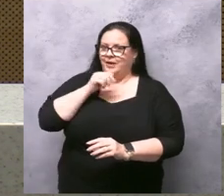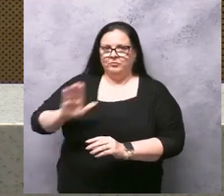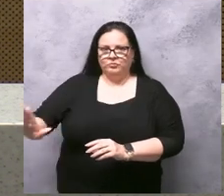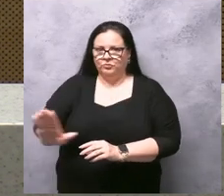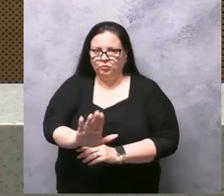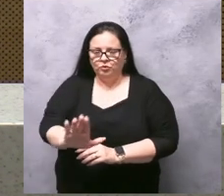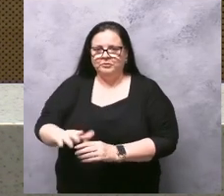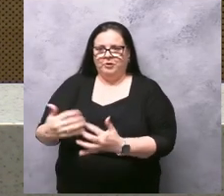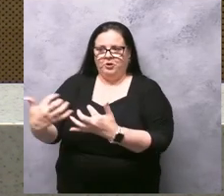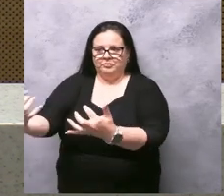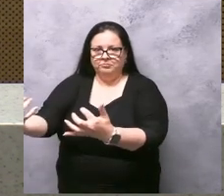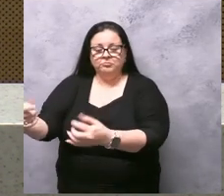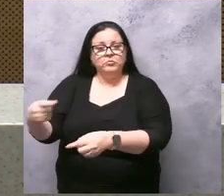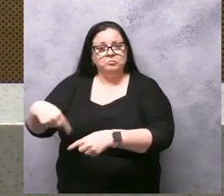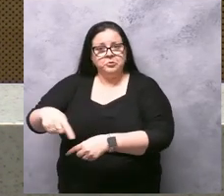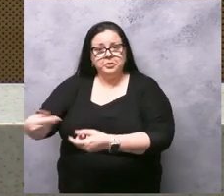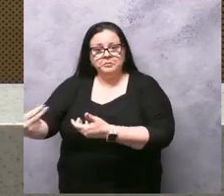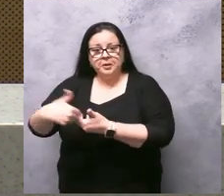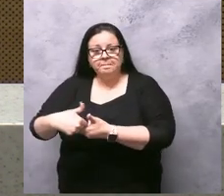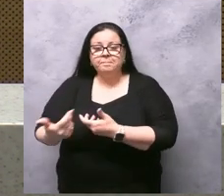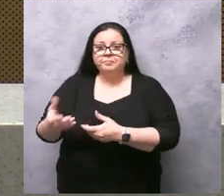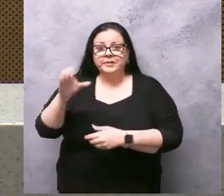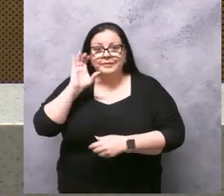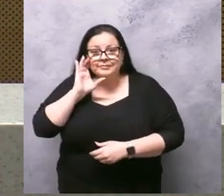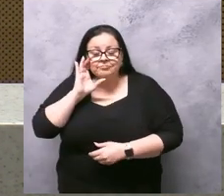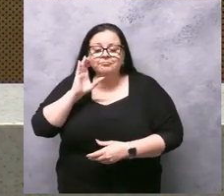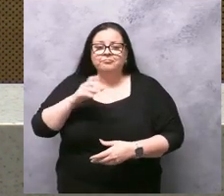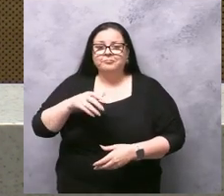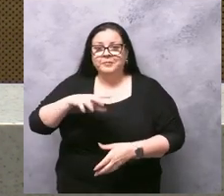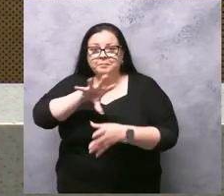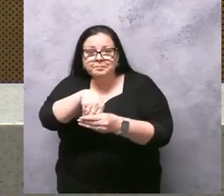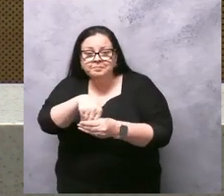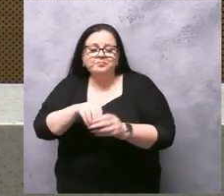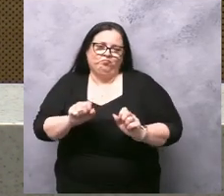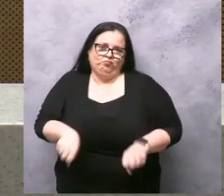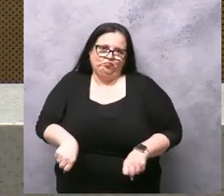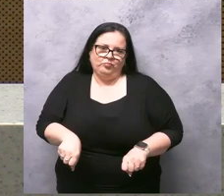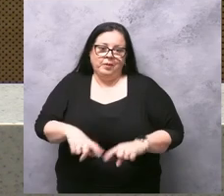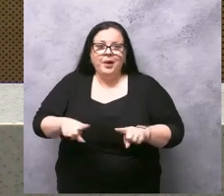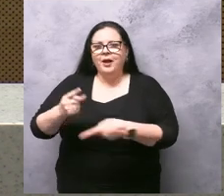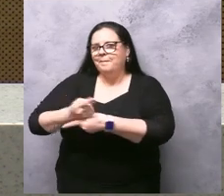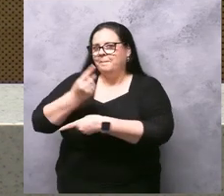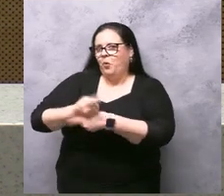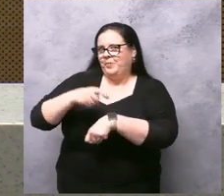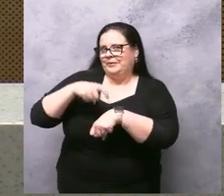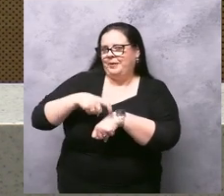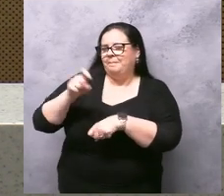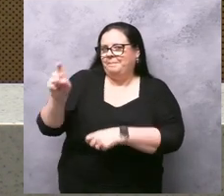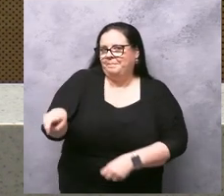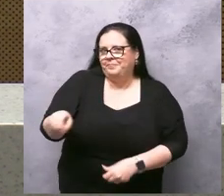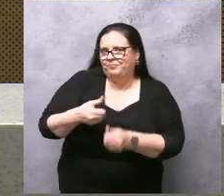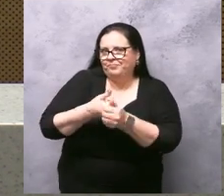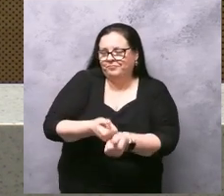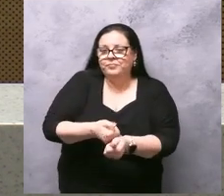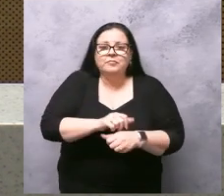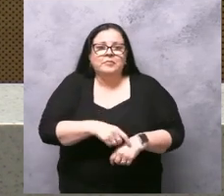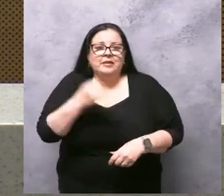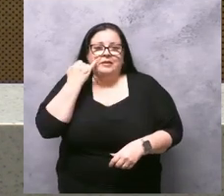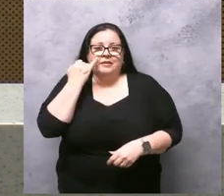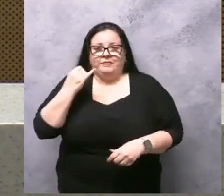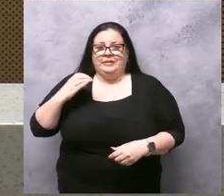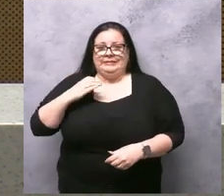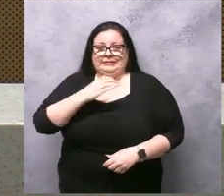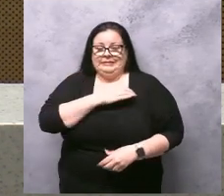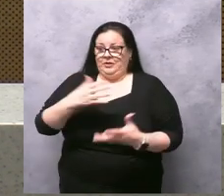The meeting is open to all who wish to attend and matters discussed. Audience members may not participate in the meeting outside the designated agenda items or citizen